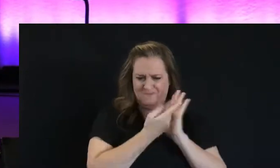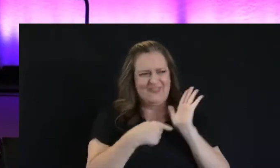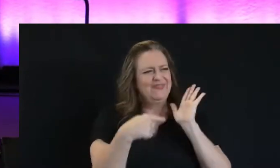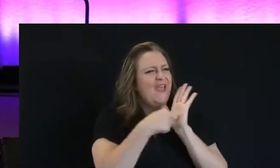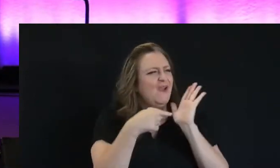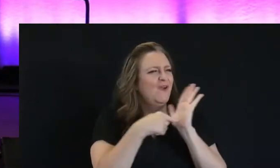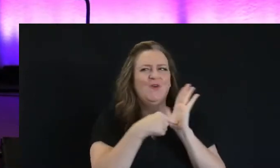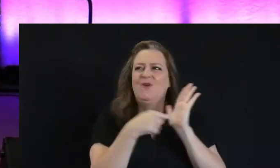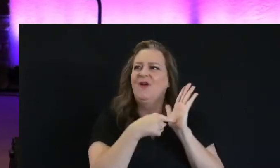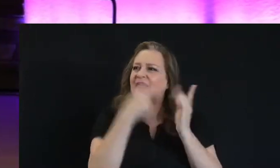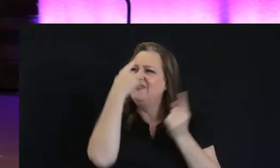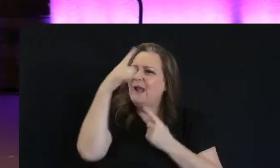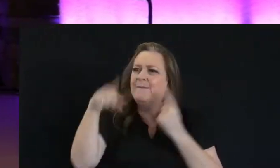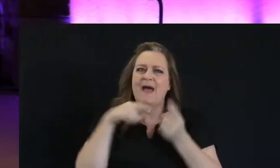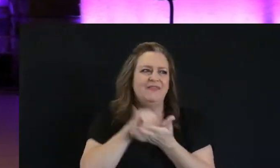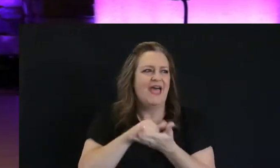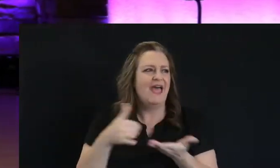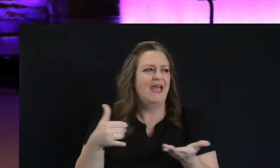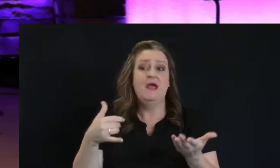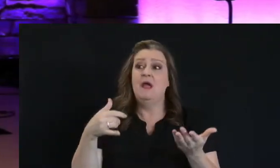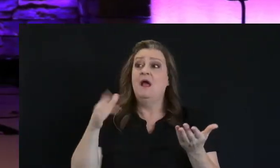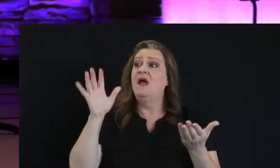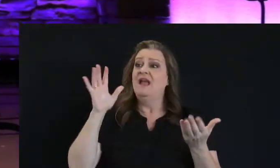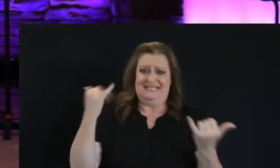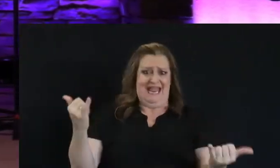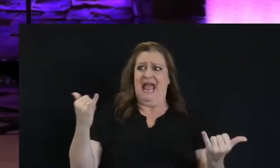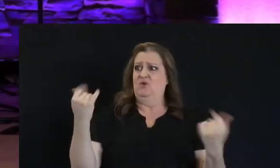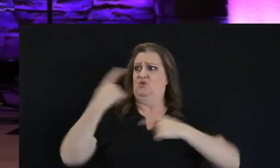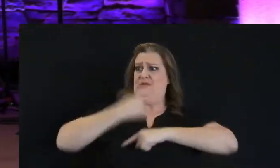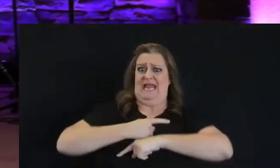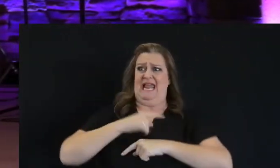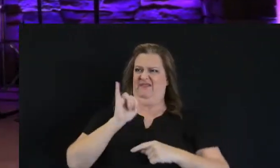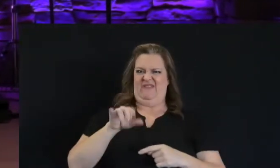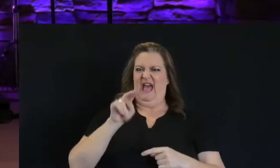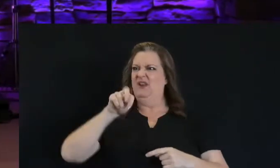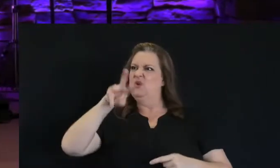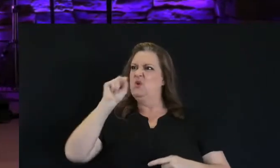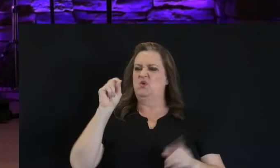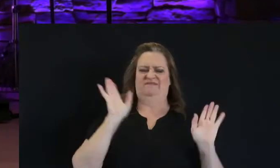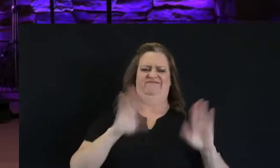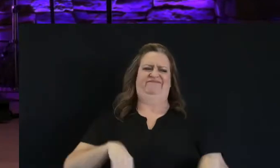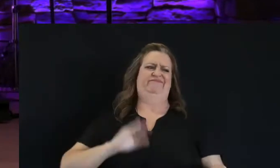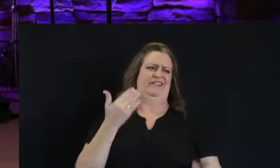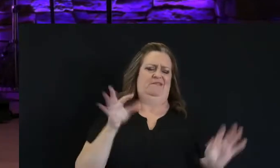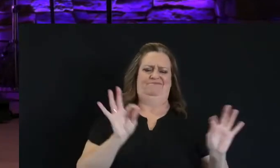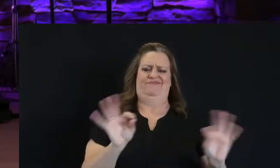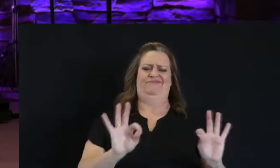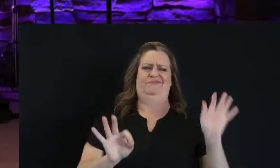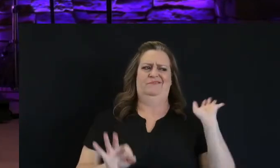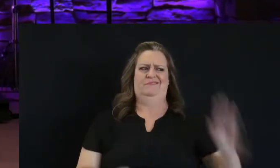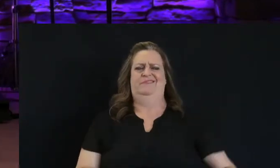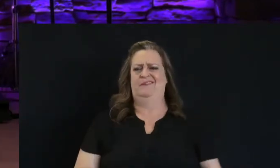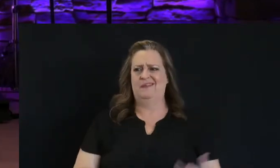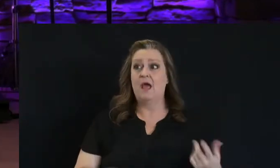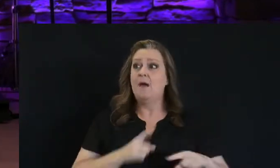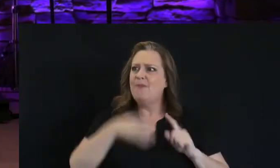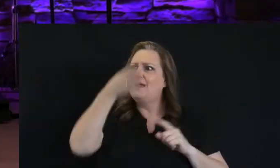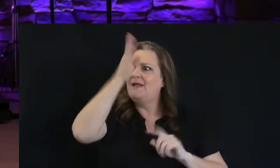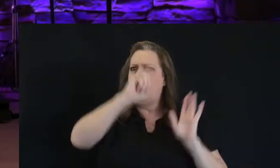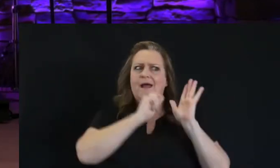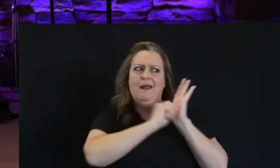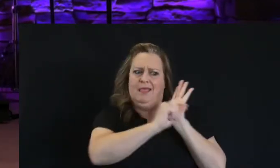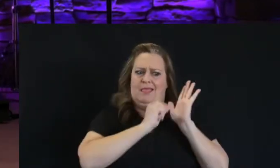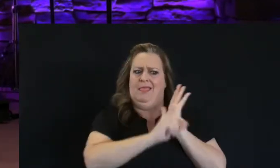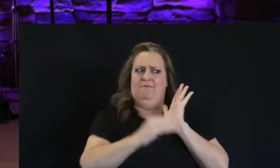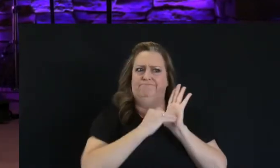that. This would be insignificant news by any worldly standard, and yet God put it in the pages of